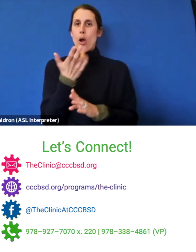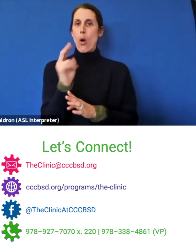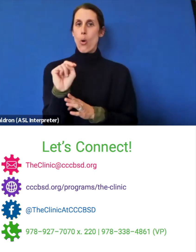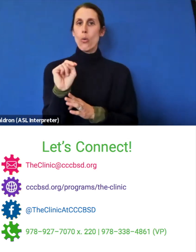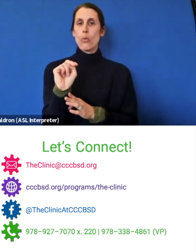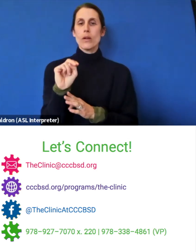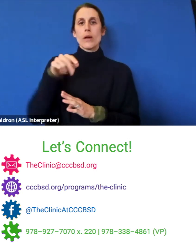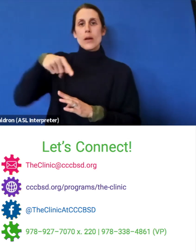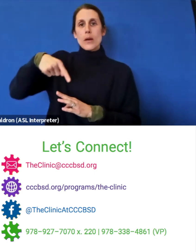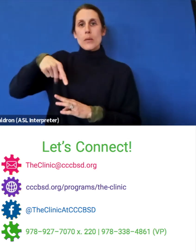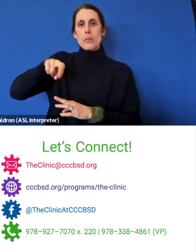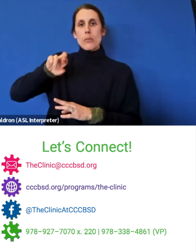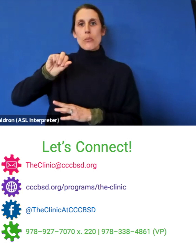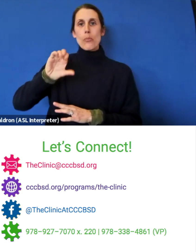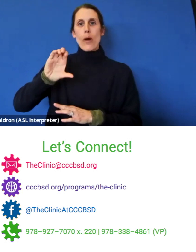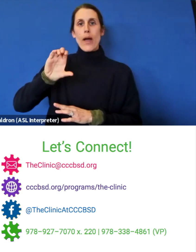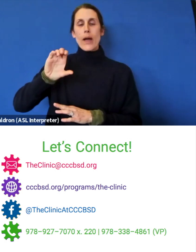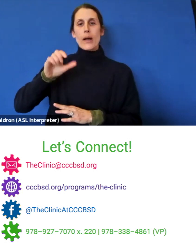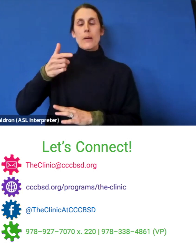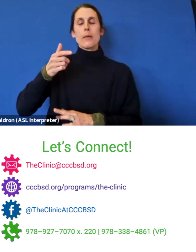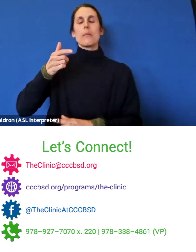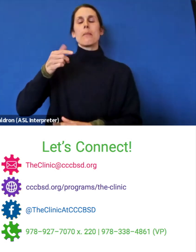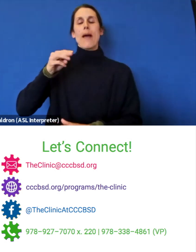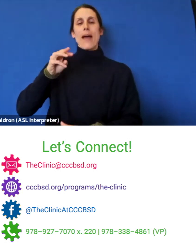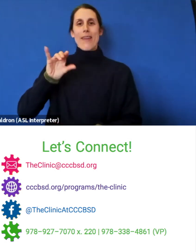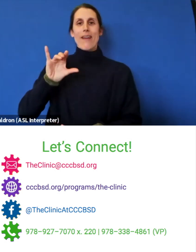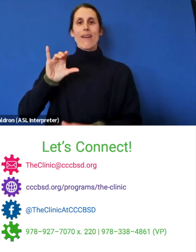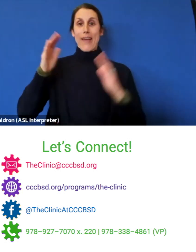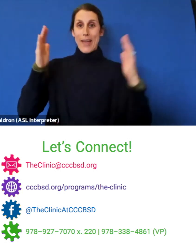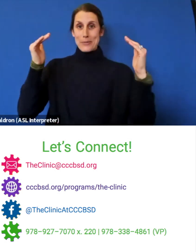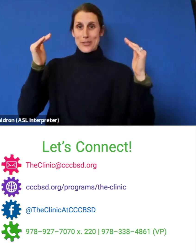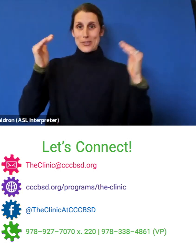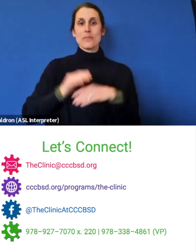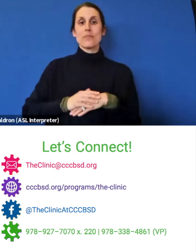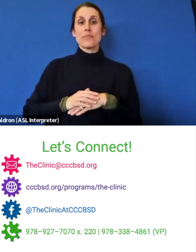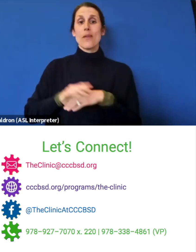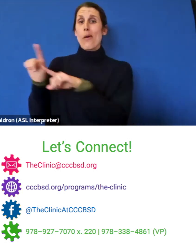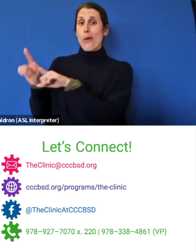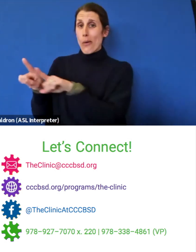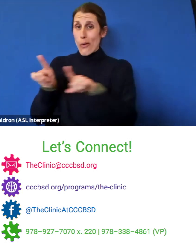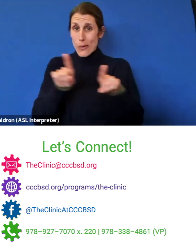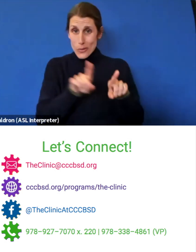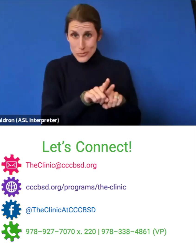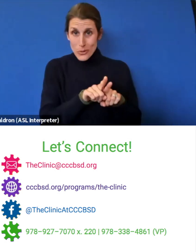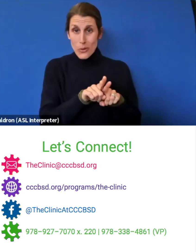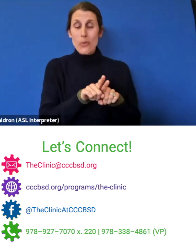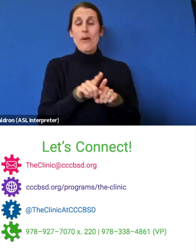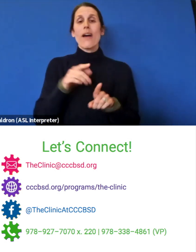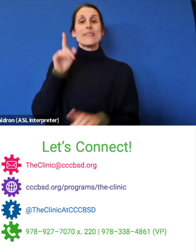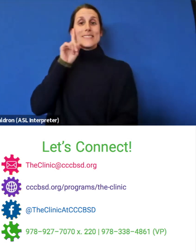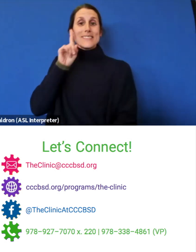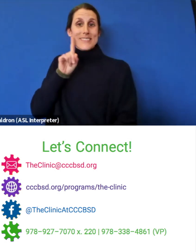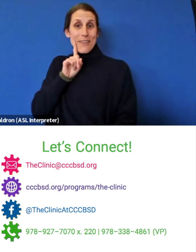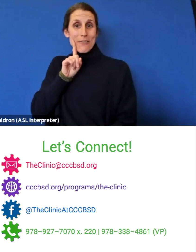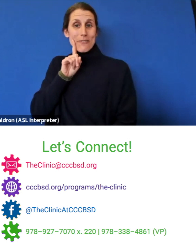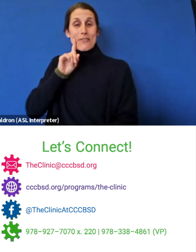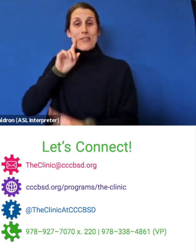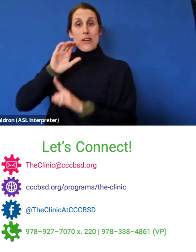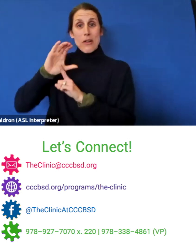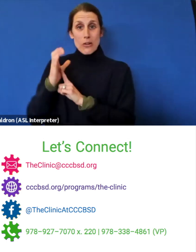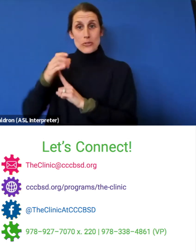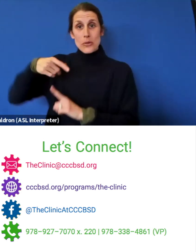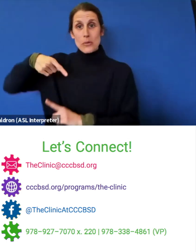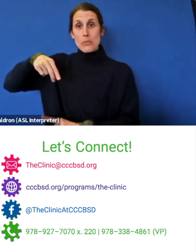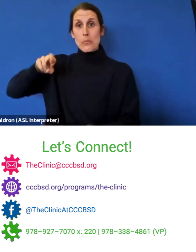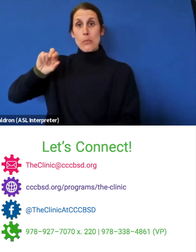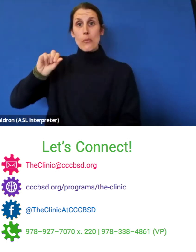also think it's important to mention the idea that there are deaf cultural pragmatic norms that are strengths, right? So